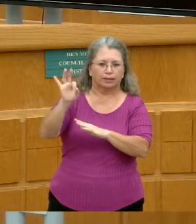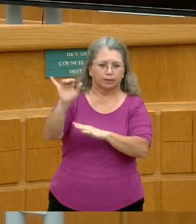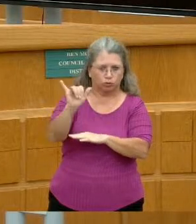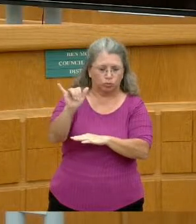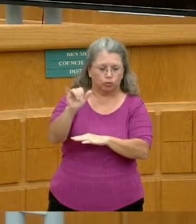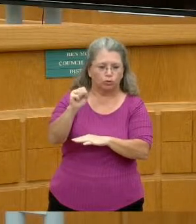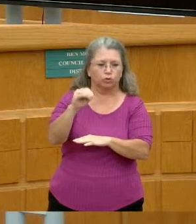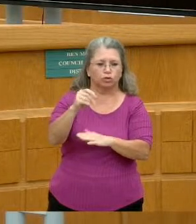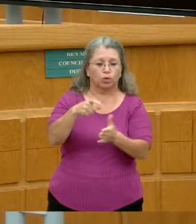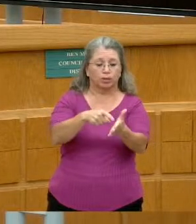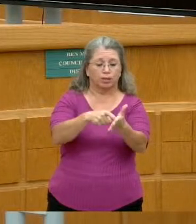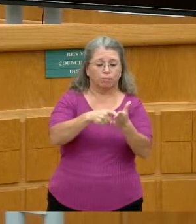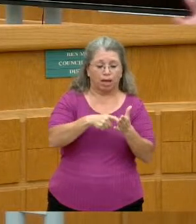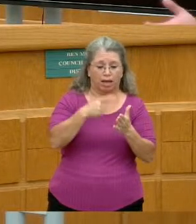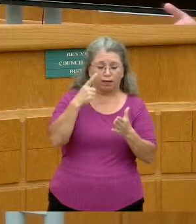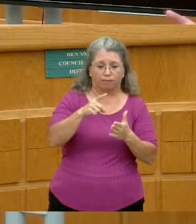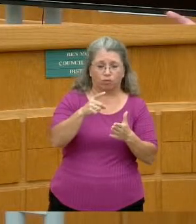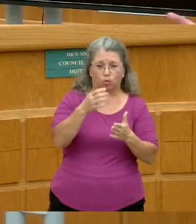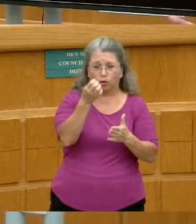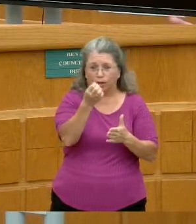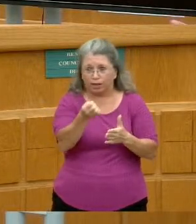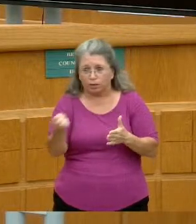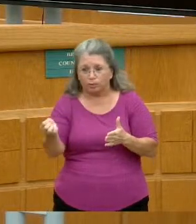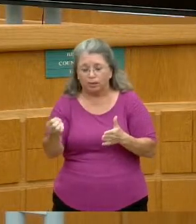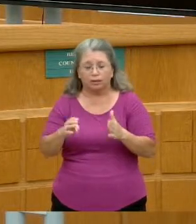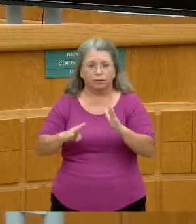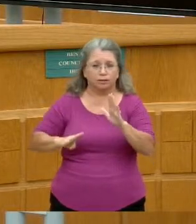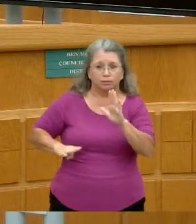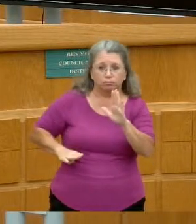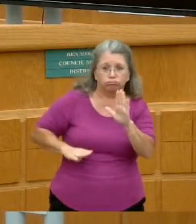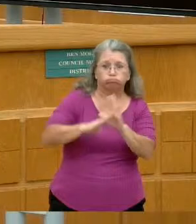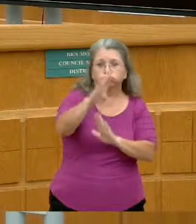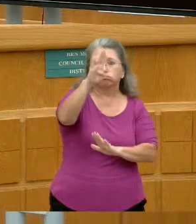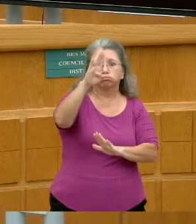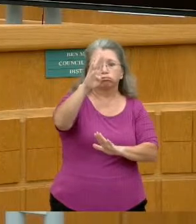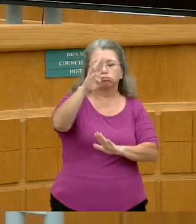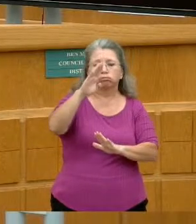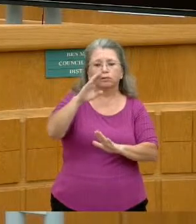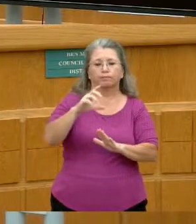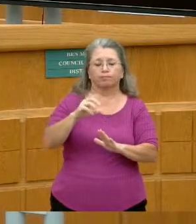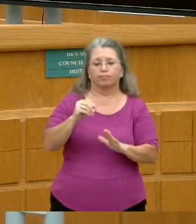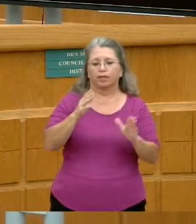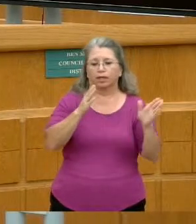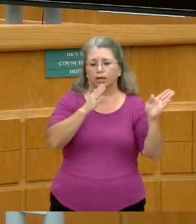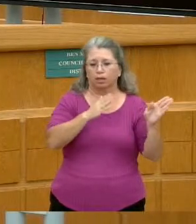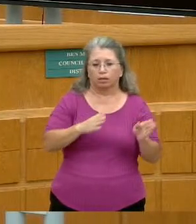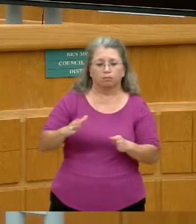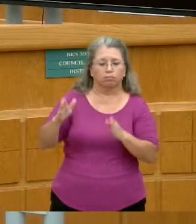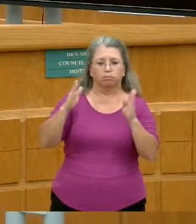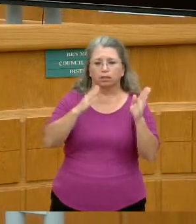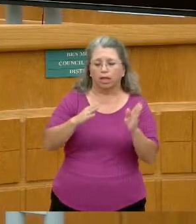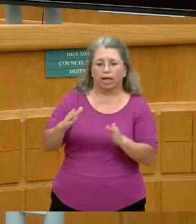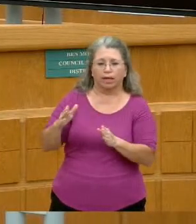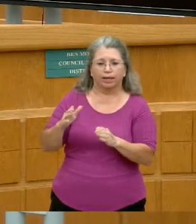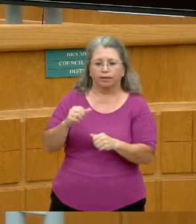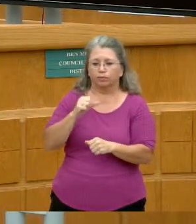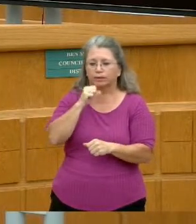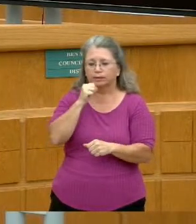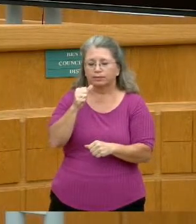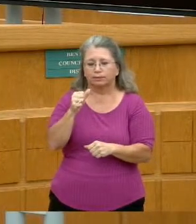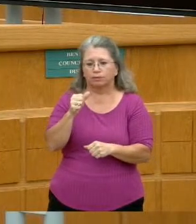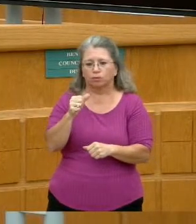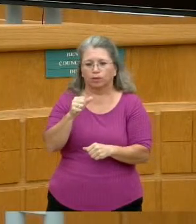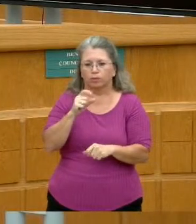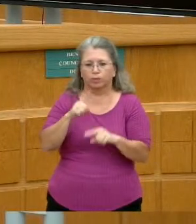for the supplies is skyrocketing. Planning wasn't likely planning for 100